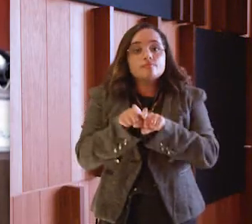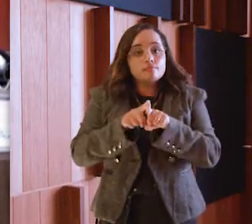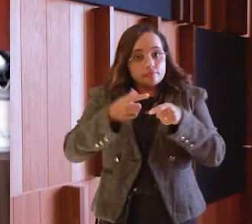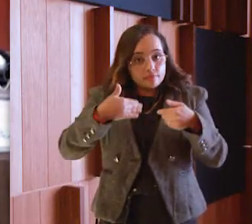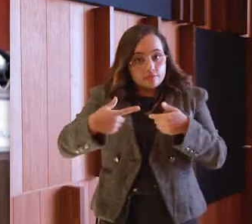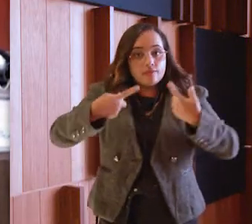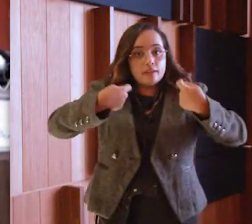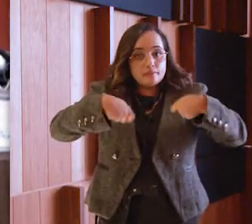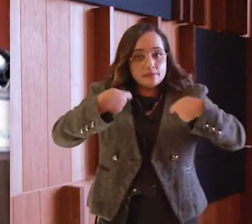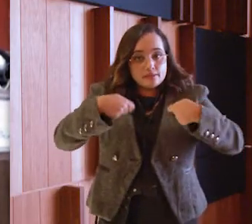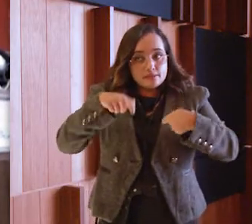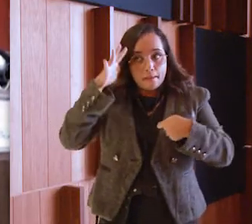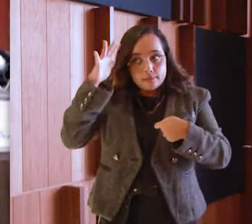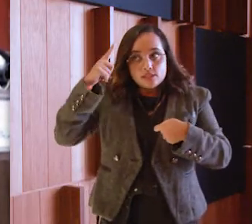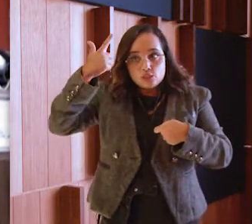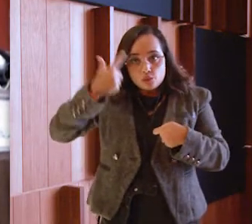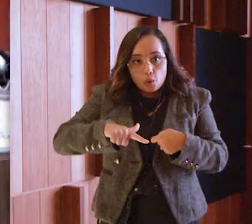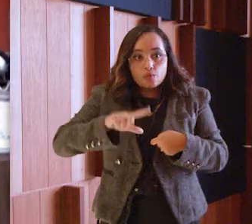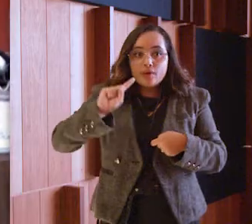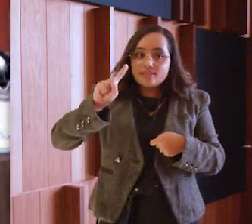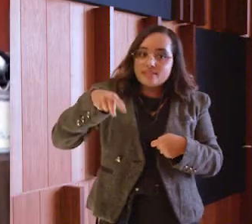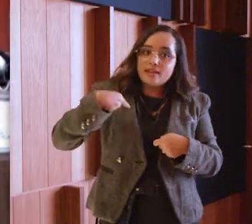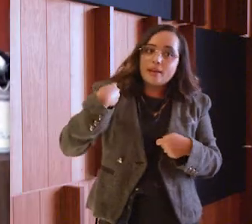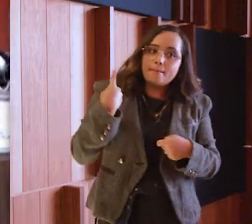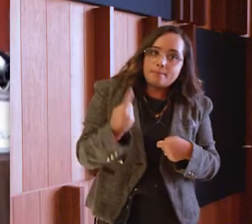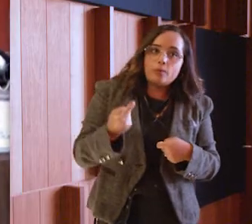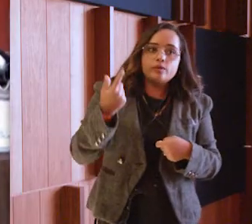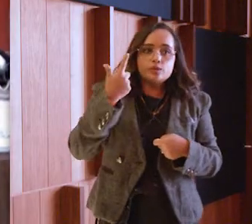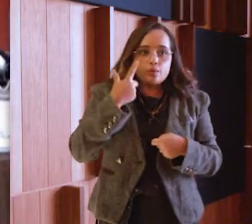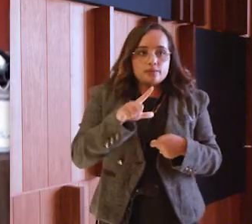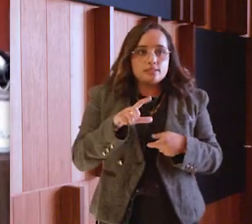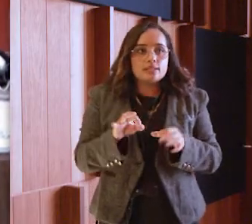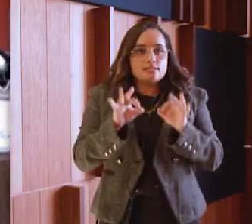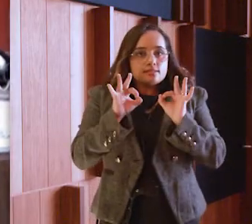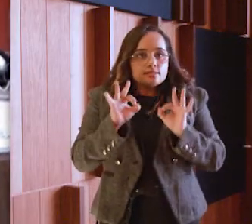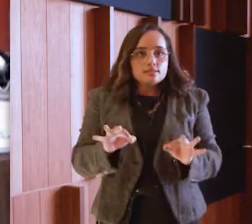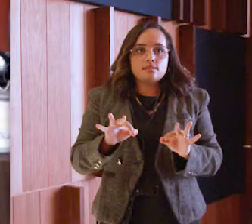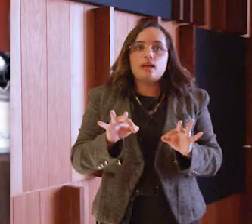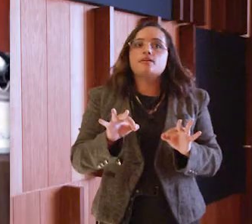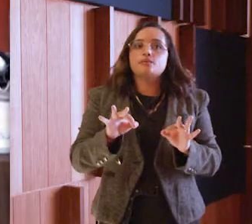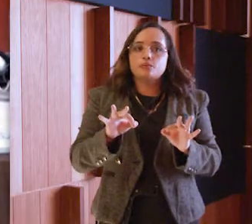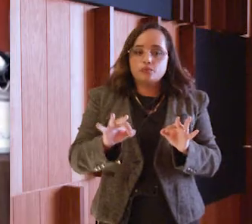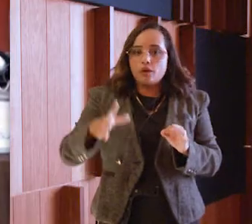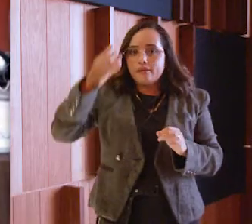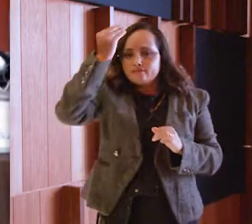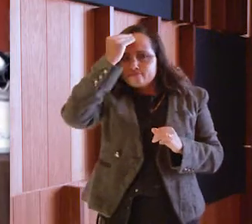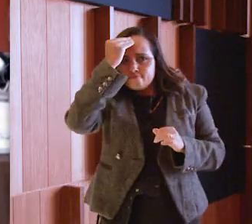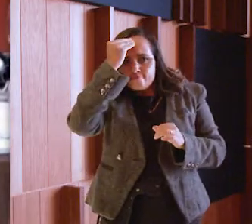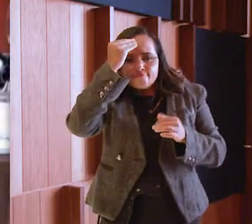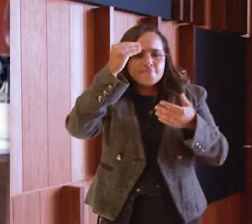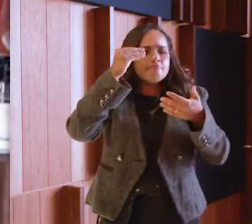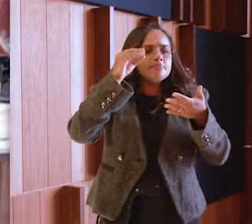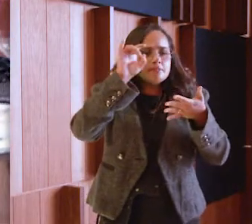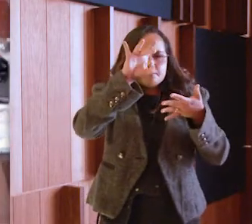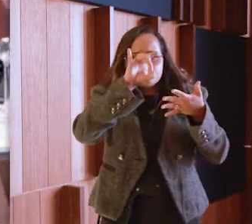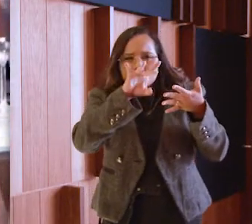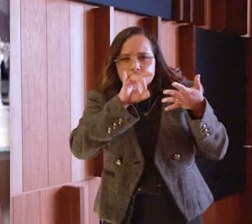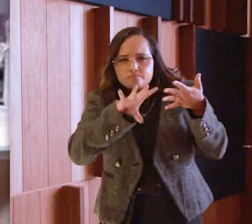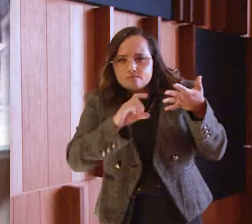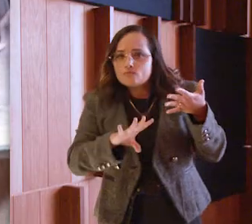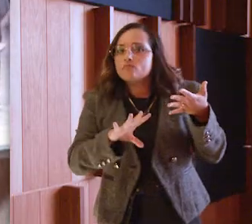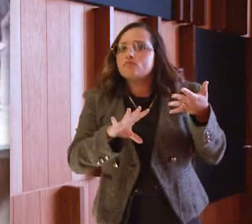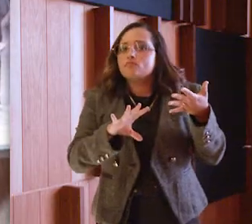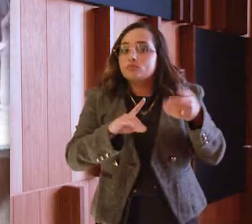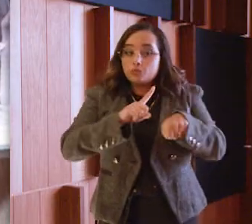set the prices on a month-to-month basis, on a quarterly basis, to make sure that we achieve minimum variances if possible. If we do